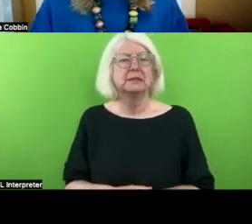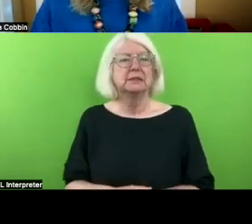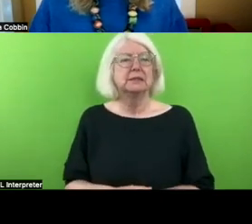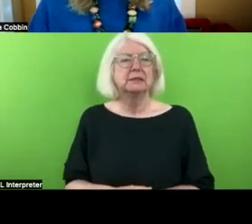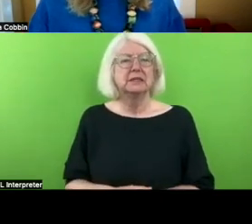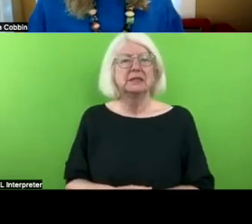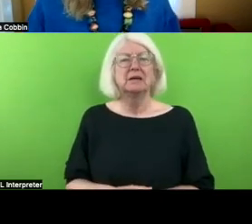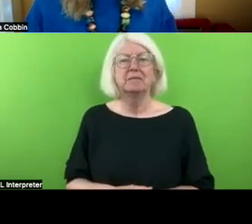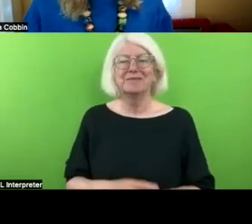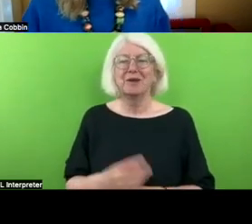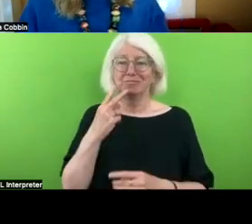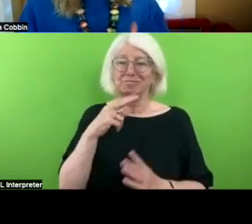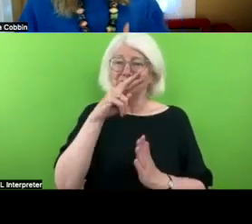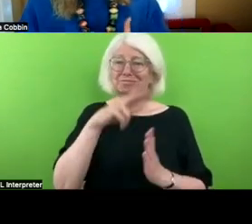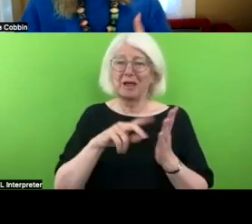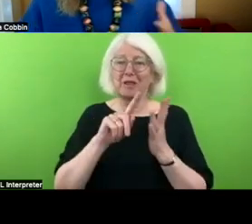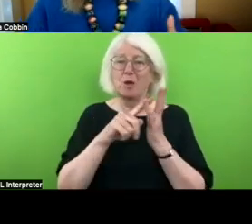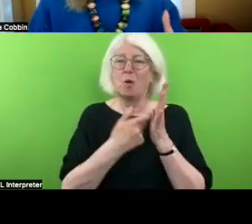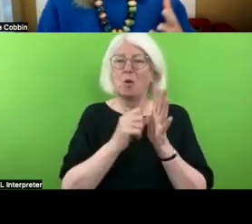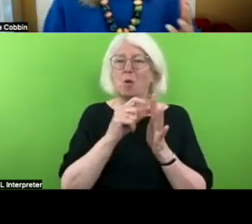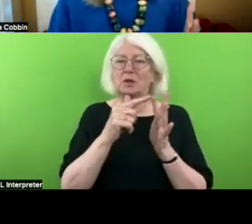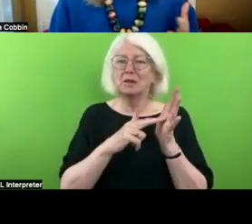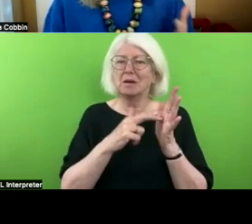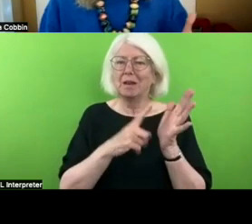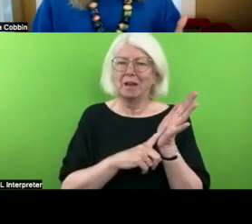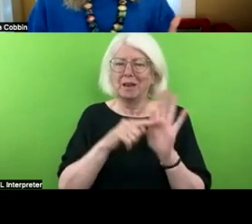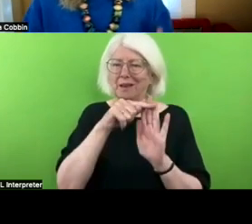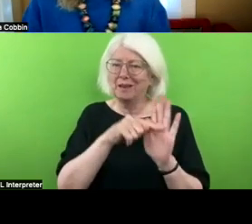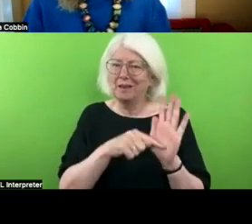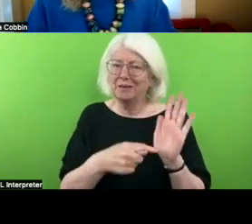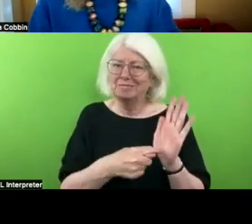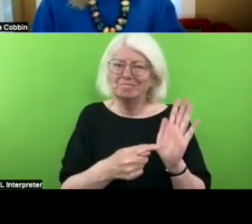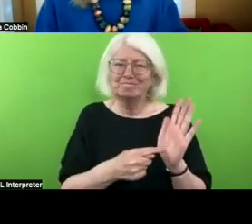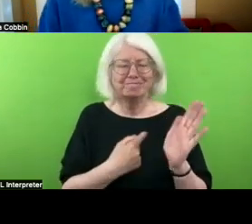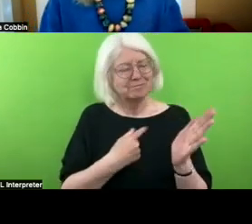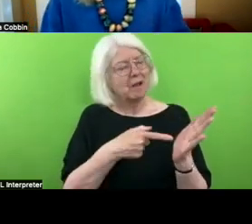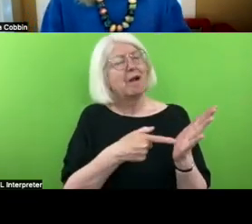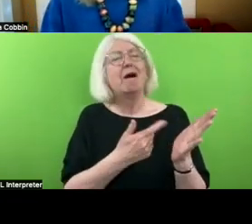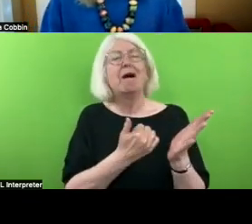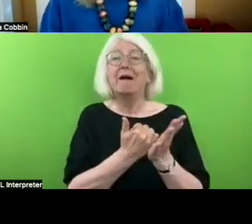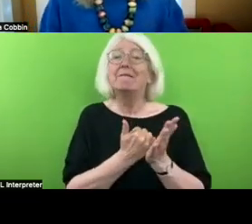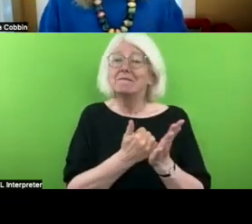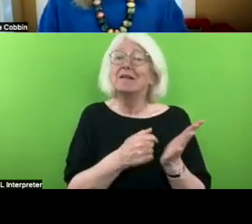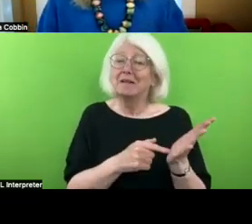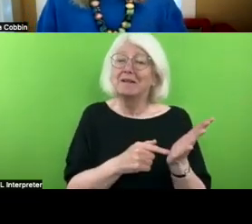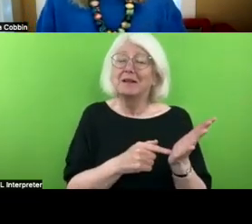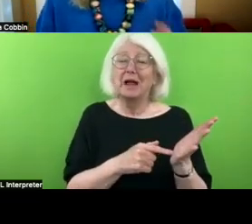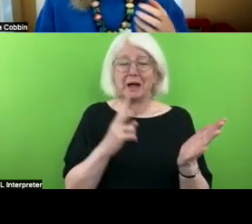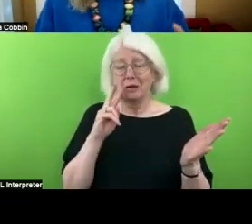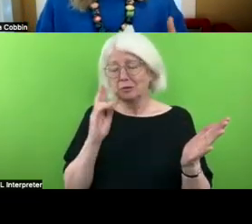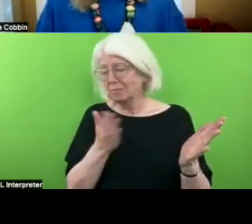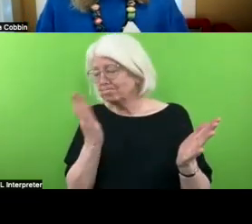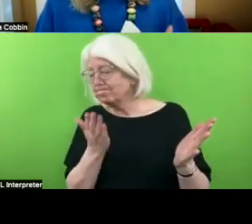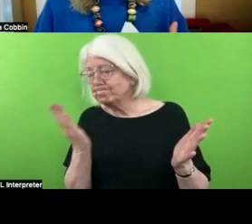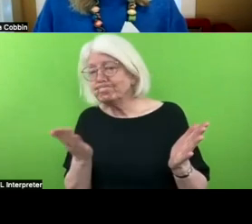looked at the ordinal, and that was really helpful in just giving some of the articulation of this. And I looked at some other literature too, but I